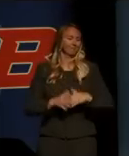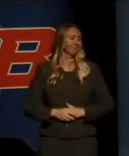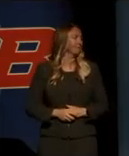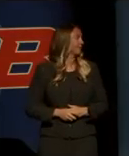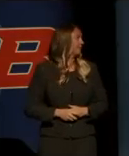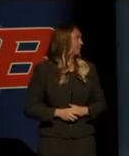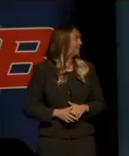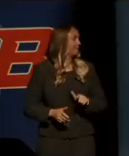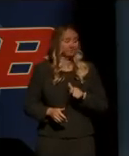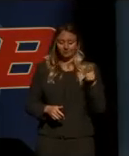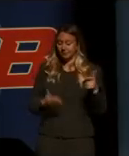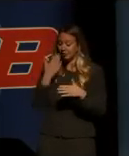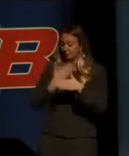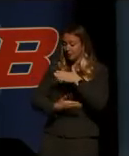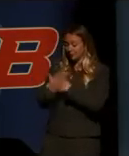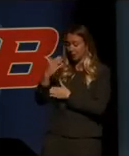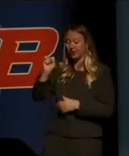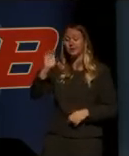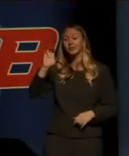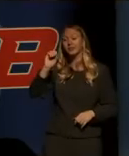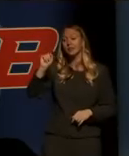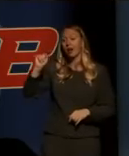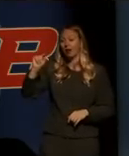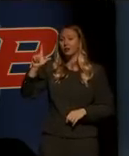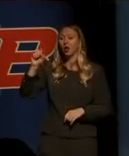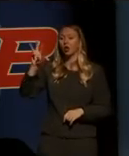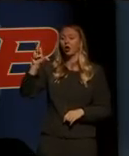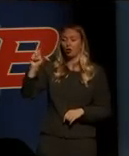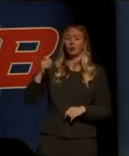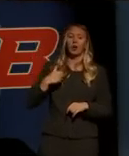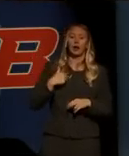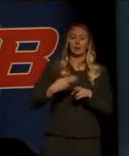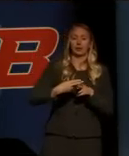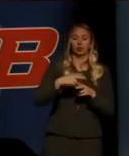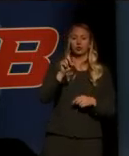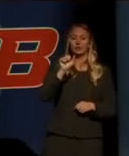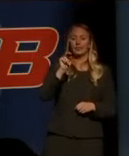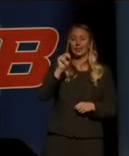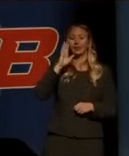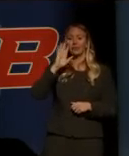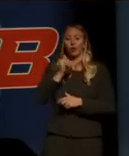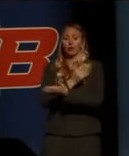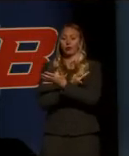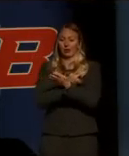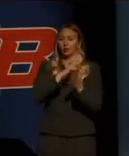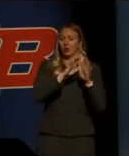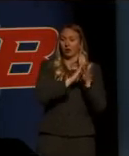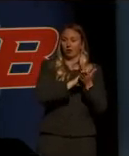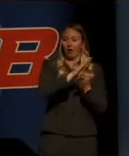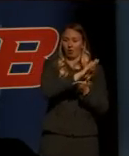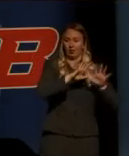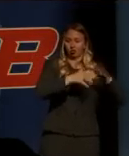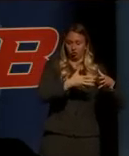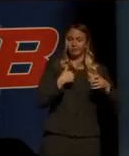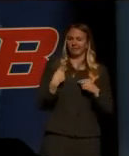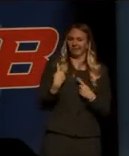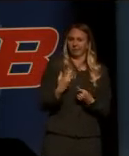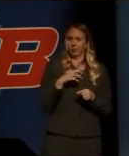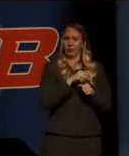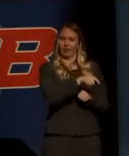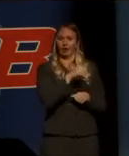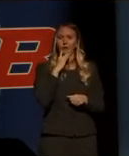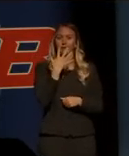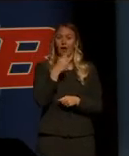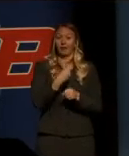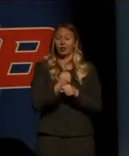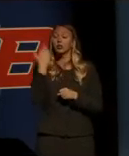Well, good morning, everybody. My name is Scott Lowe, and I'm the interim dean in the Graduate College. I've been with the Graduate College for 5 years, and one of the reasons that I've